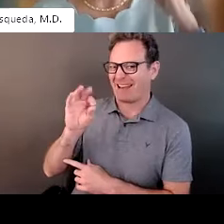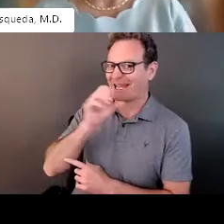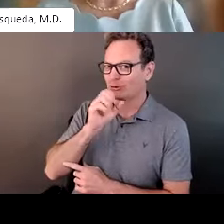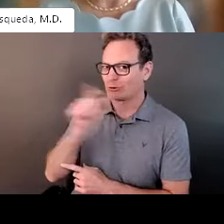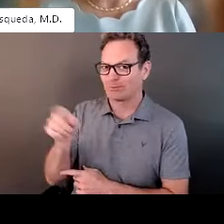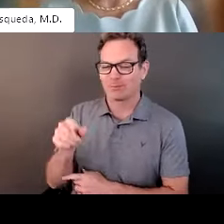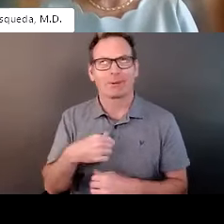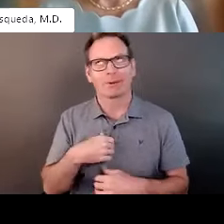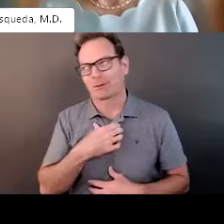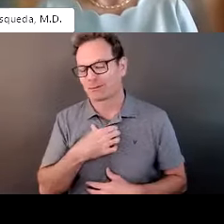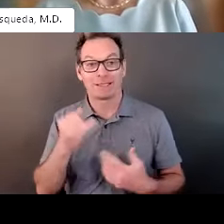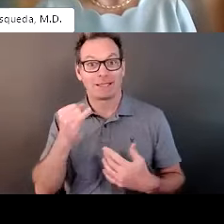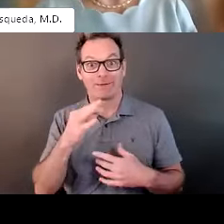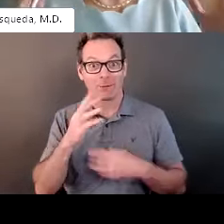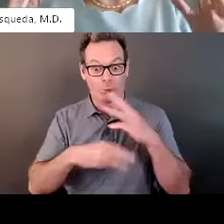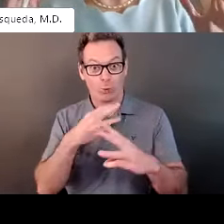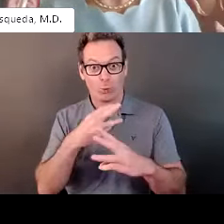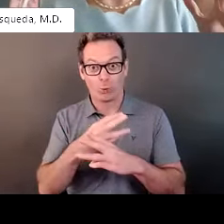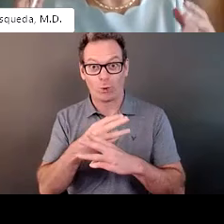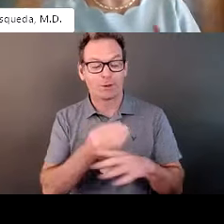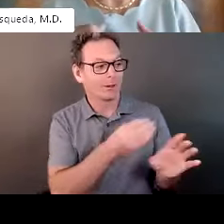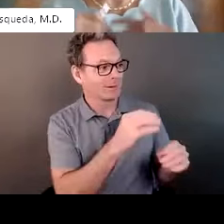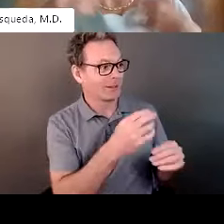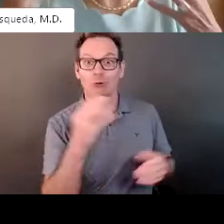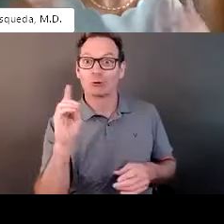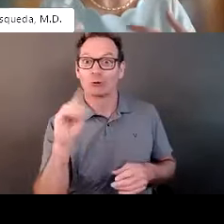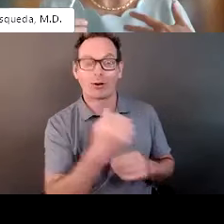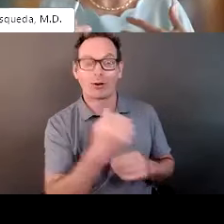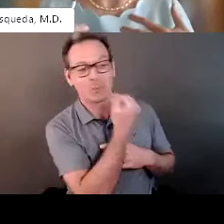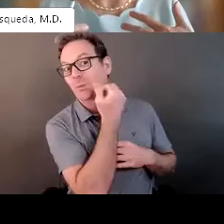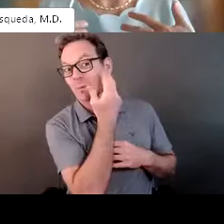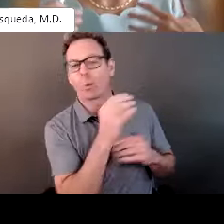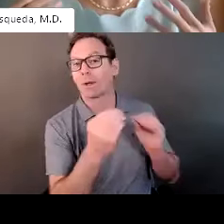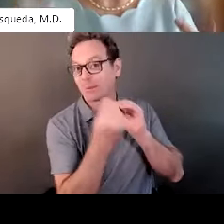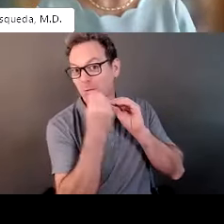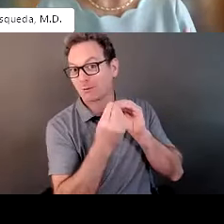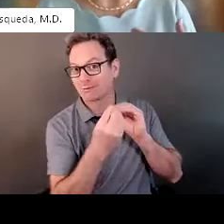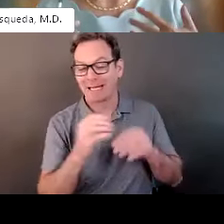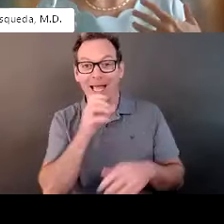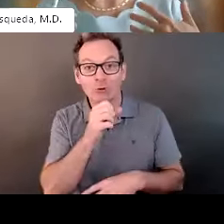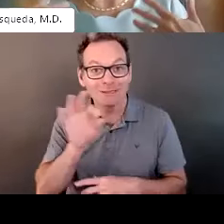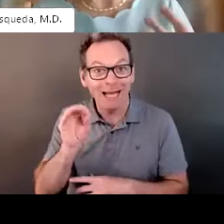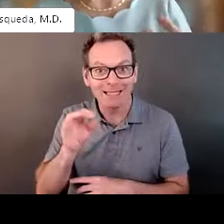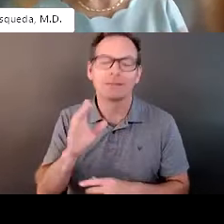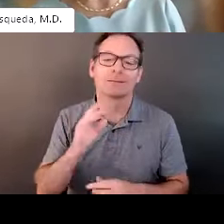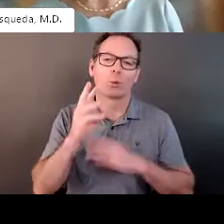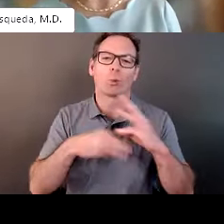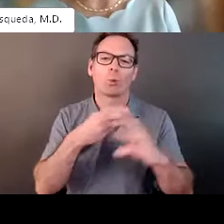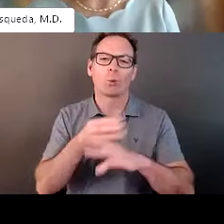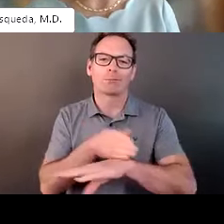90. But I want to start by reminding us that most older adults are doing very well and value